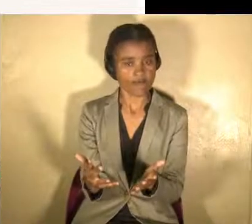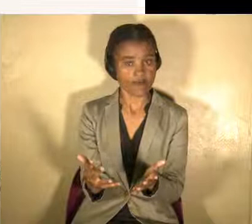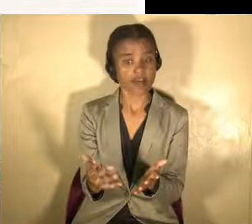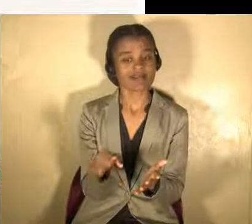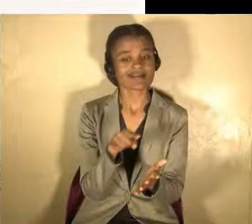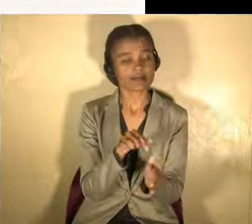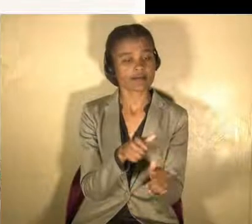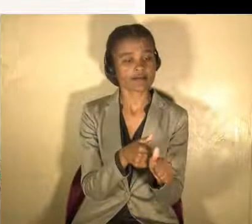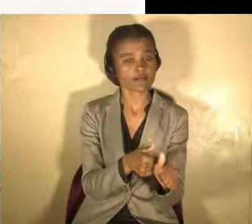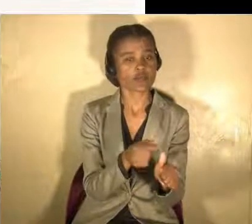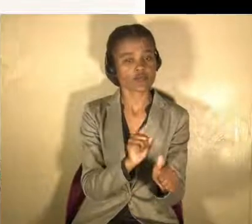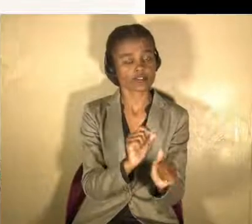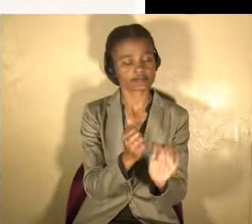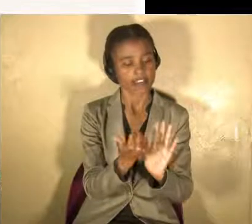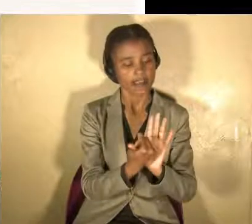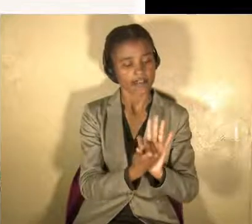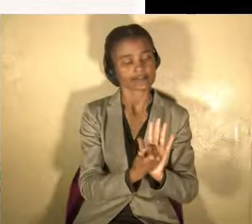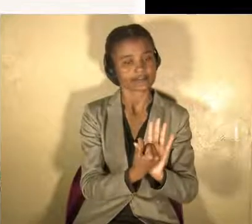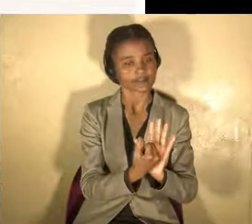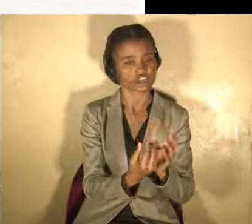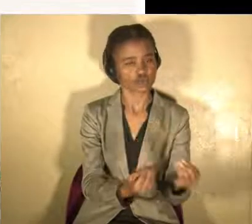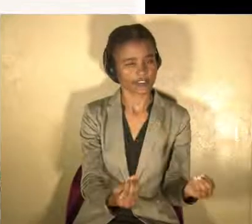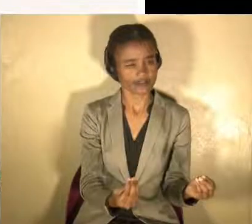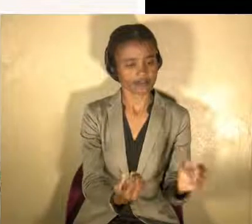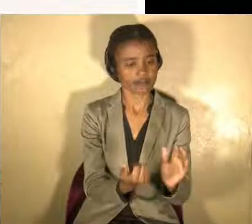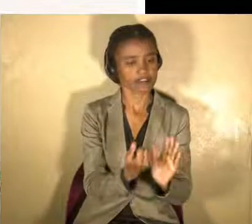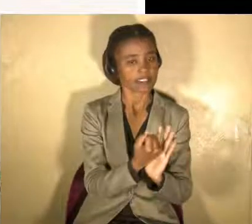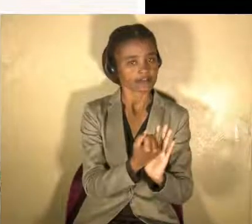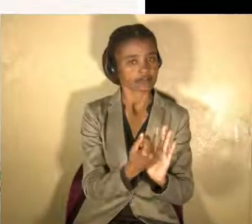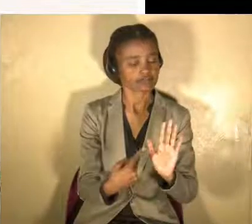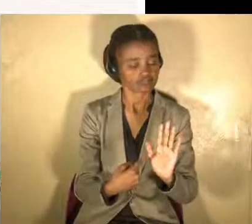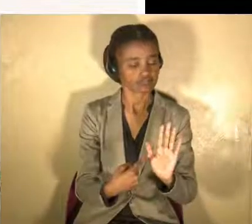Children's Act. And